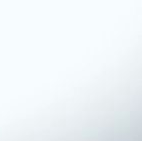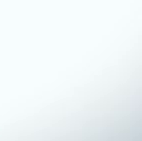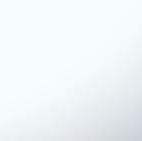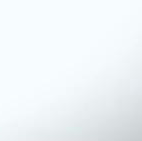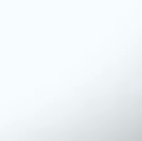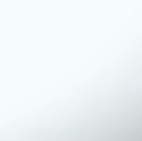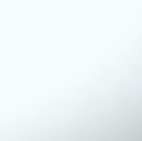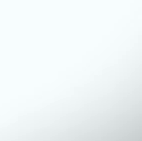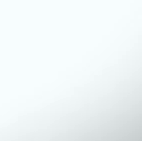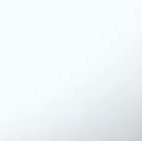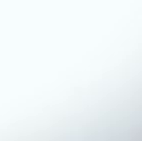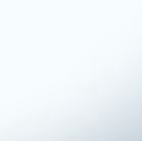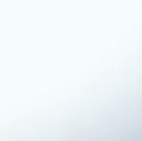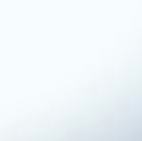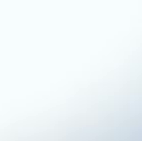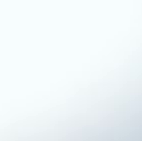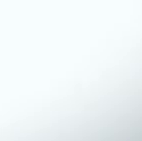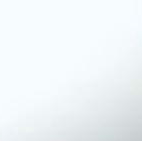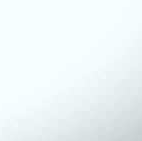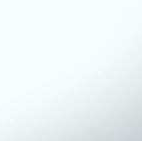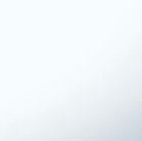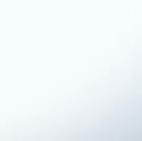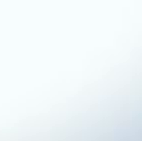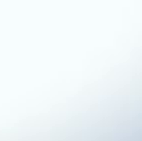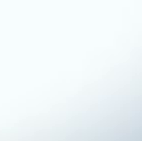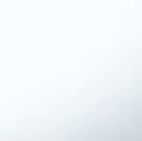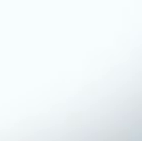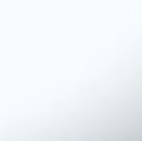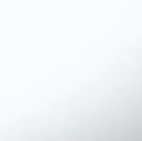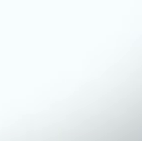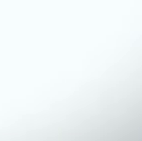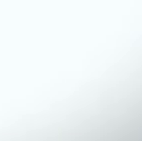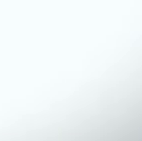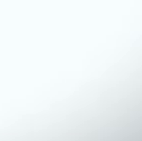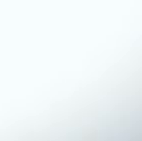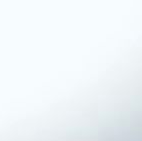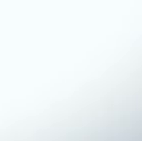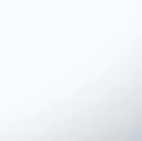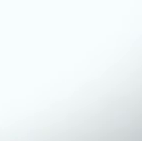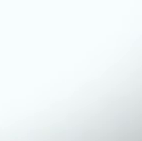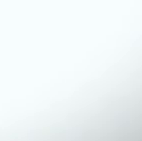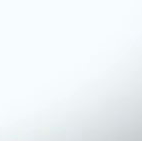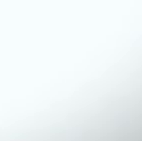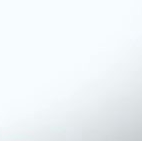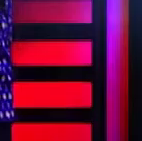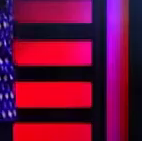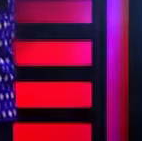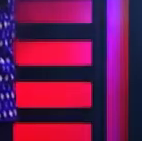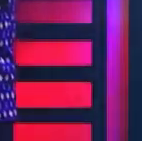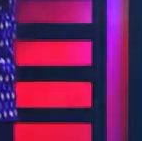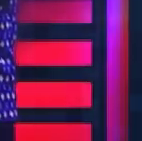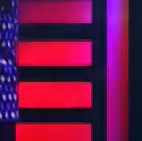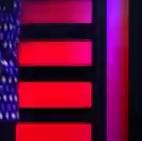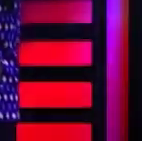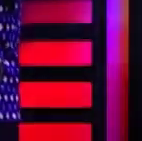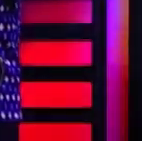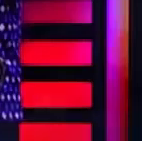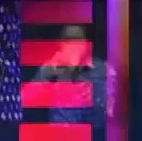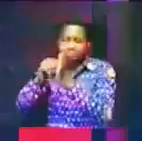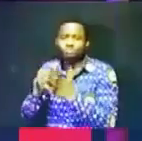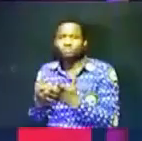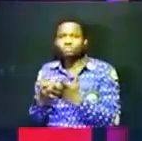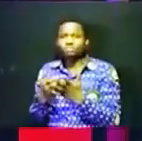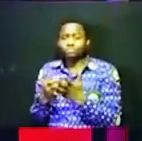Many people, brothers and sisters, are yearning for living examples or people who live in harmony and